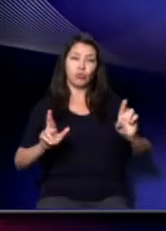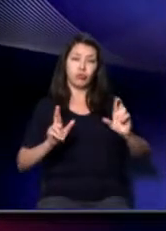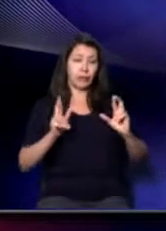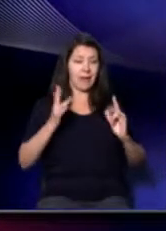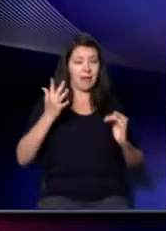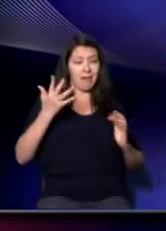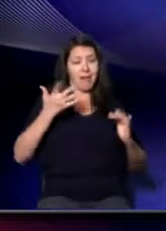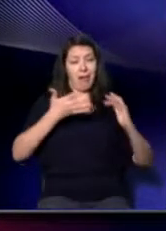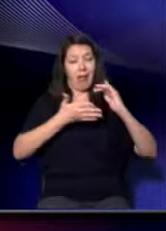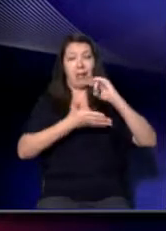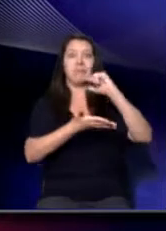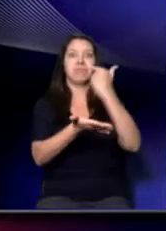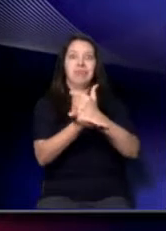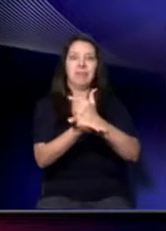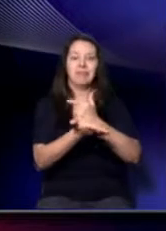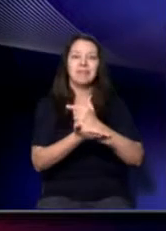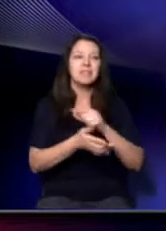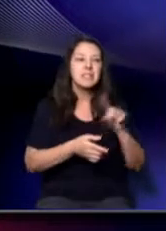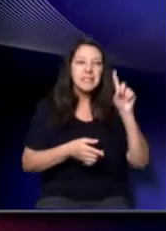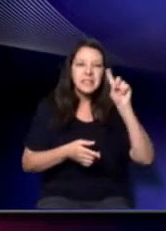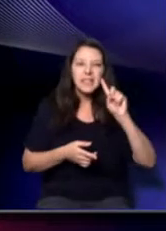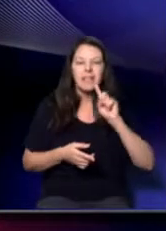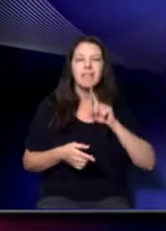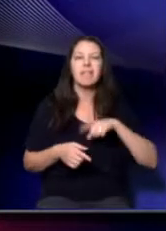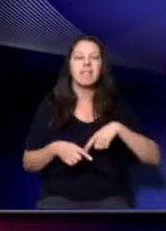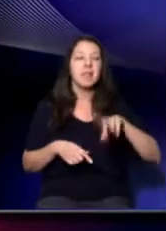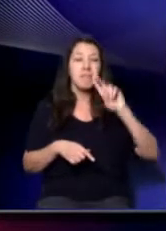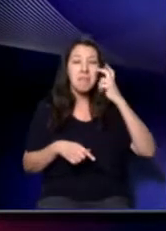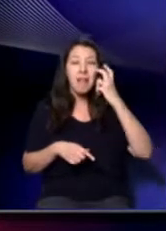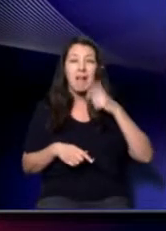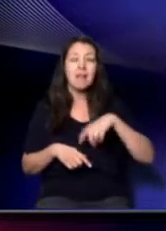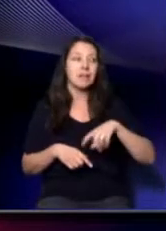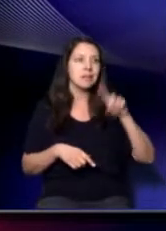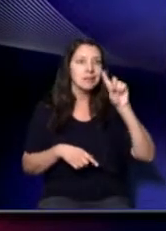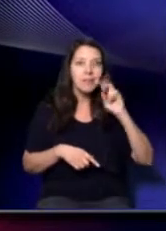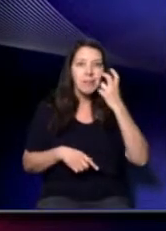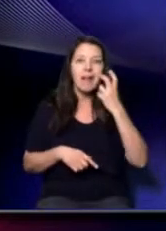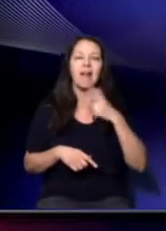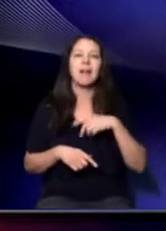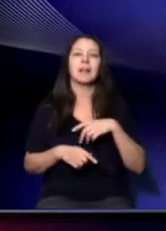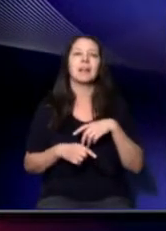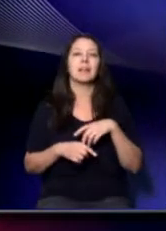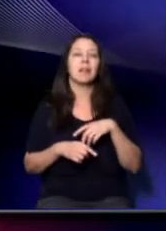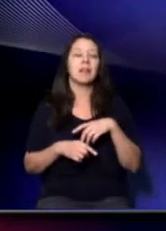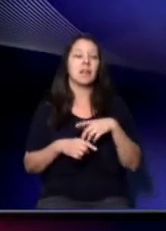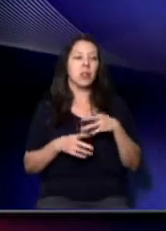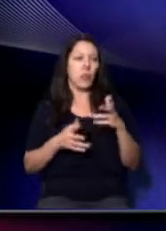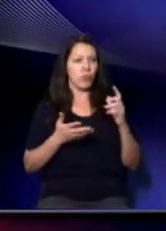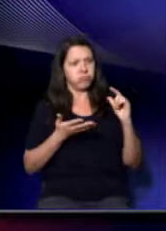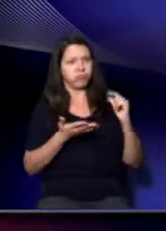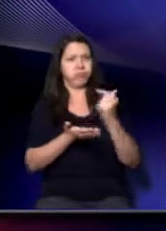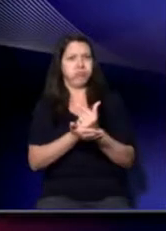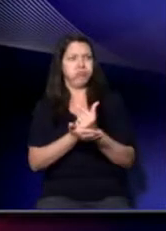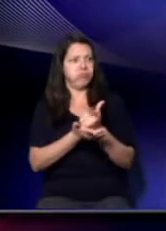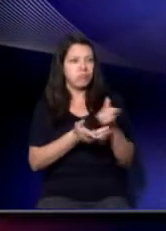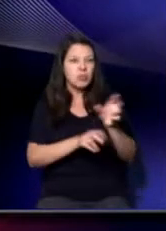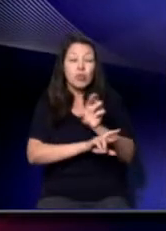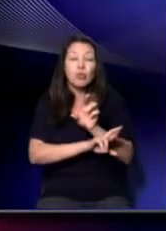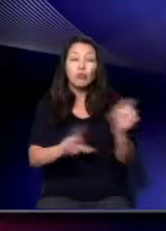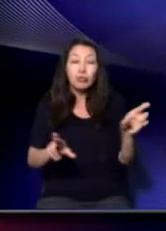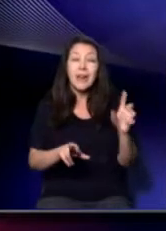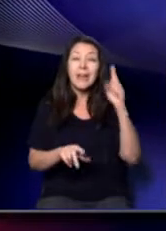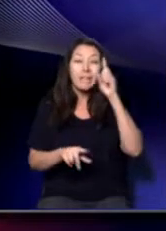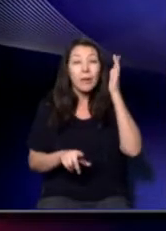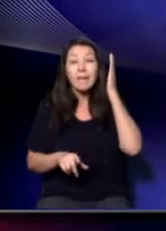hard of hearing, deaf-blind, blind and visually impaired, to be college and career